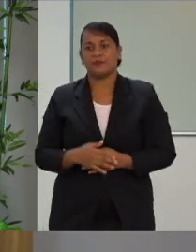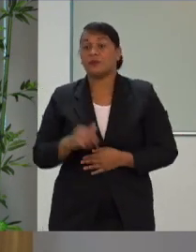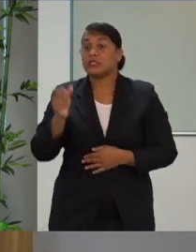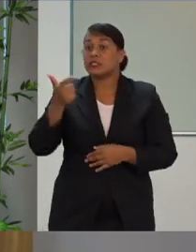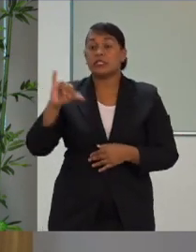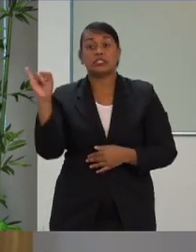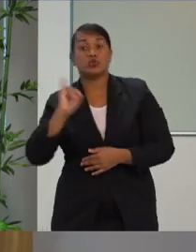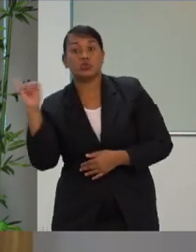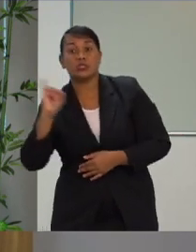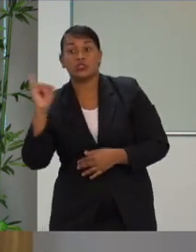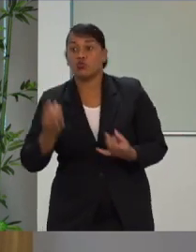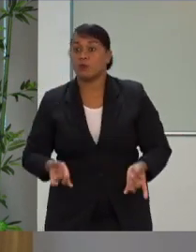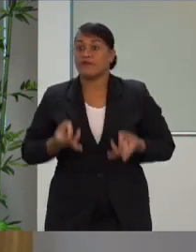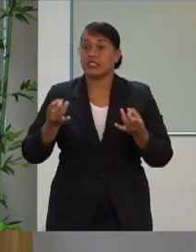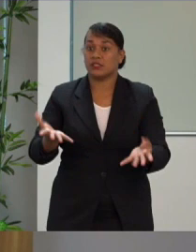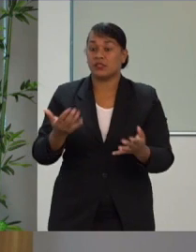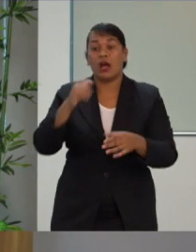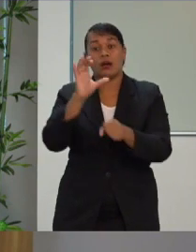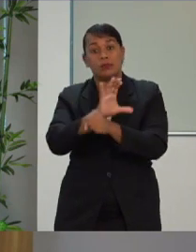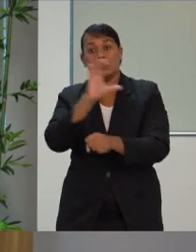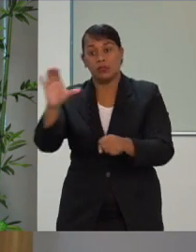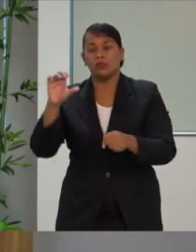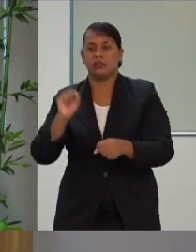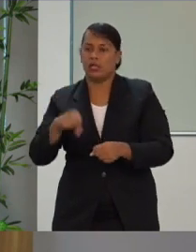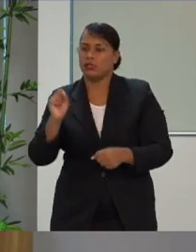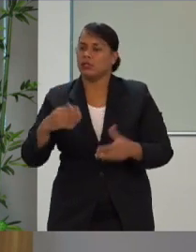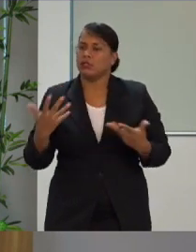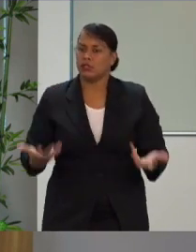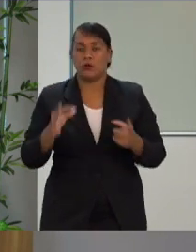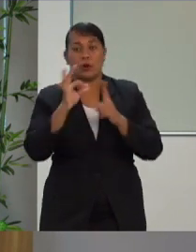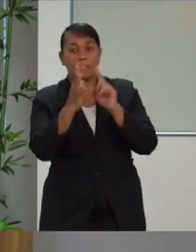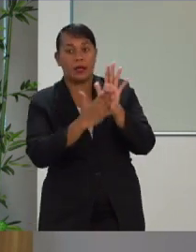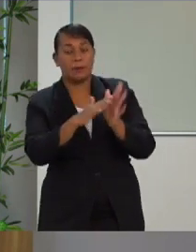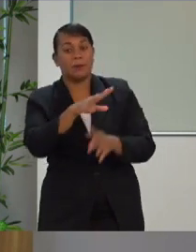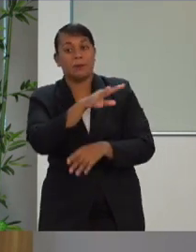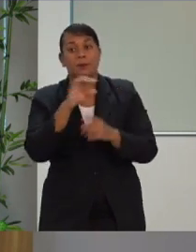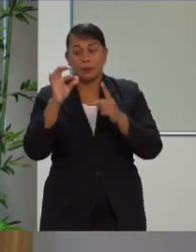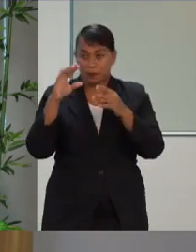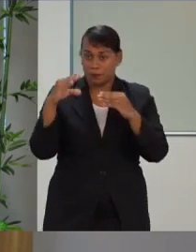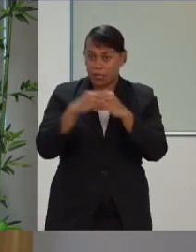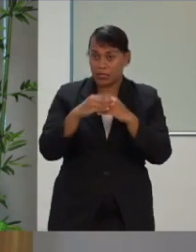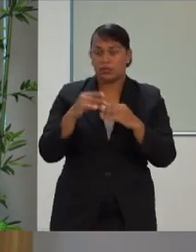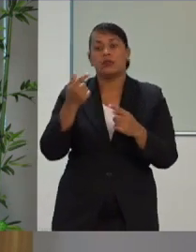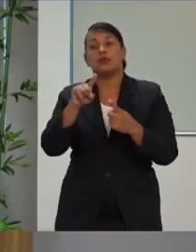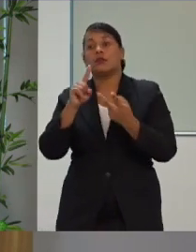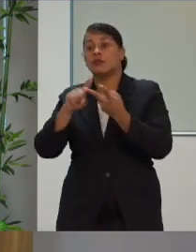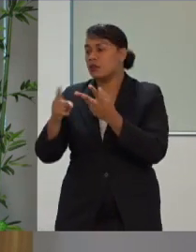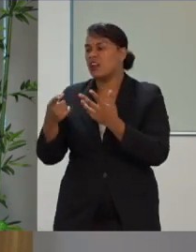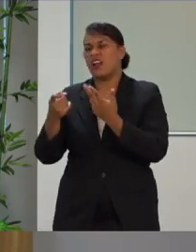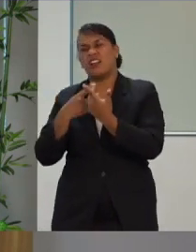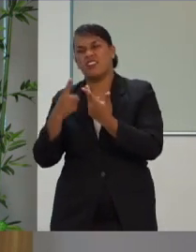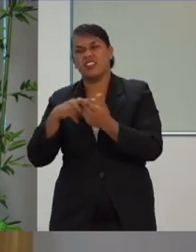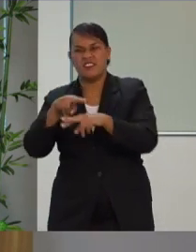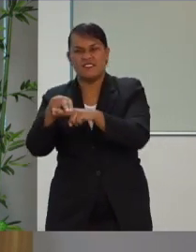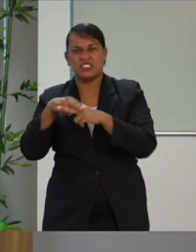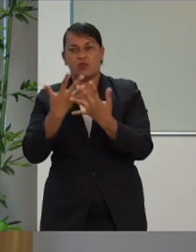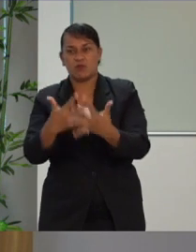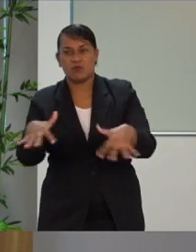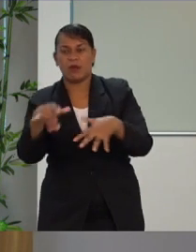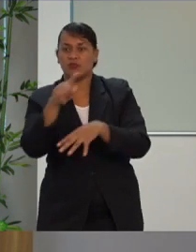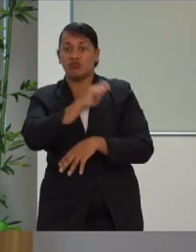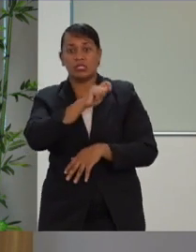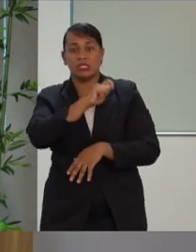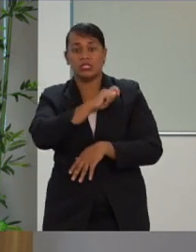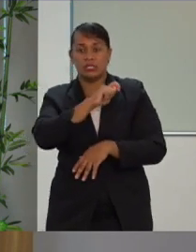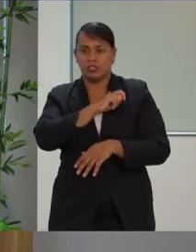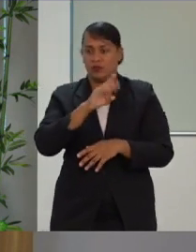course, the other industries that was announced by the Honourable Prime Minister, like banks, Fiji Public Trustee Corporation, fertilizers, feed